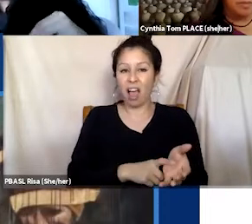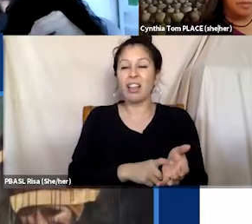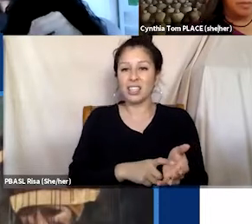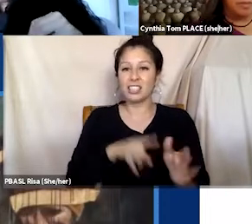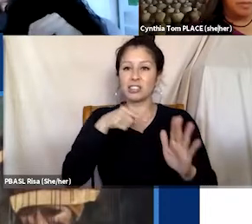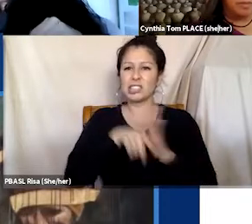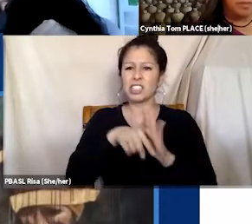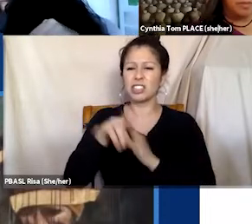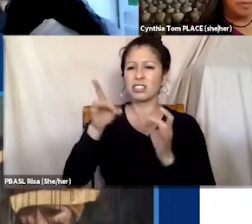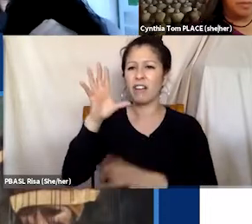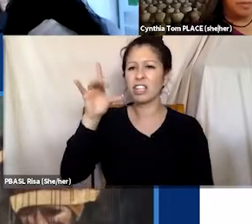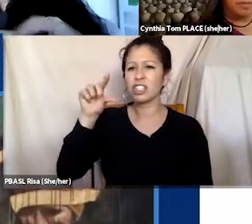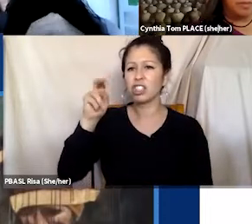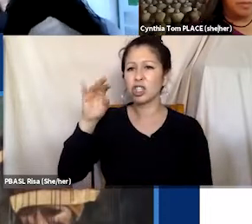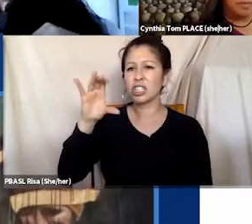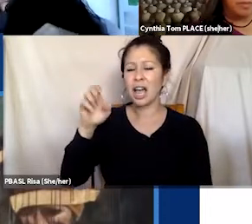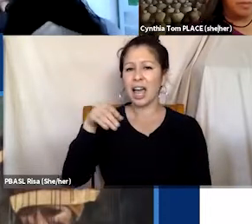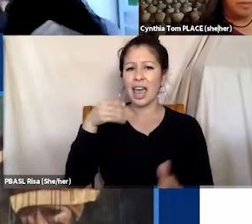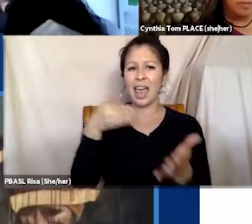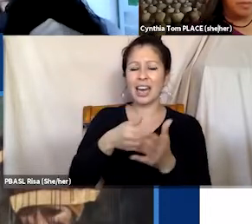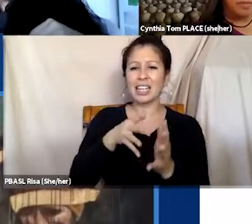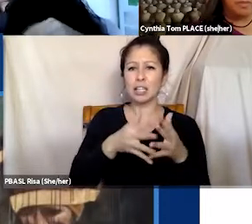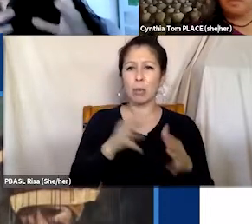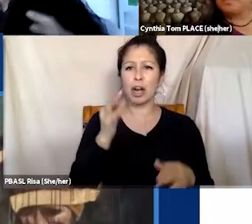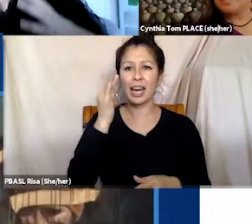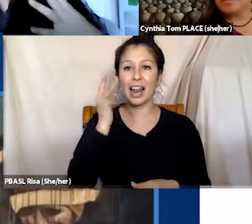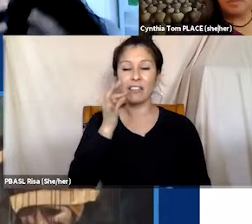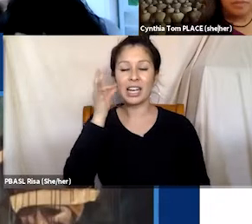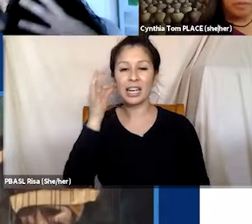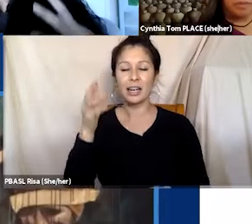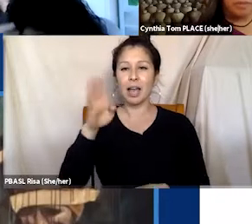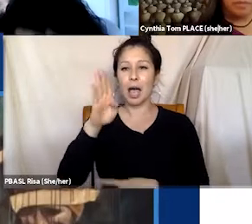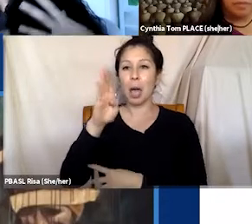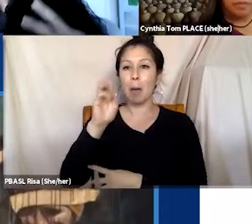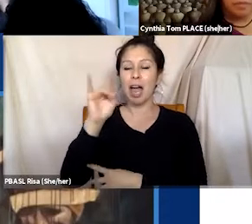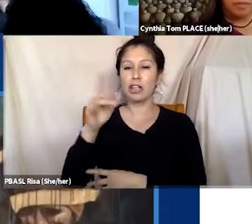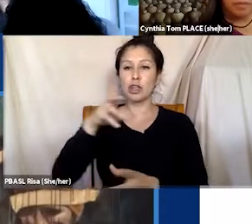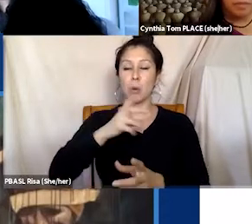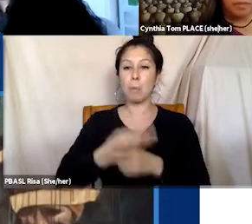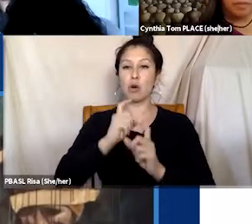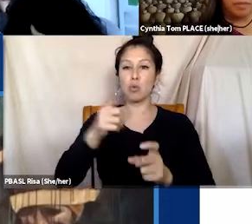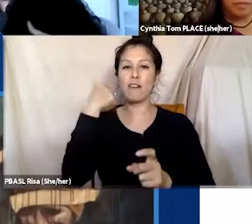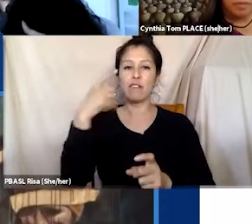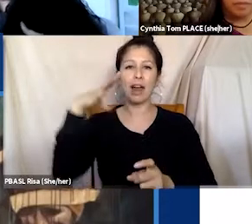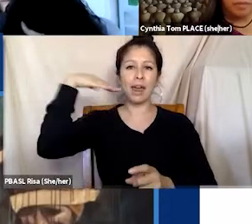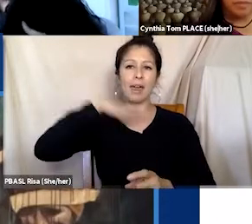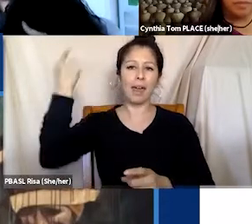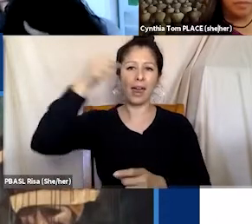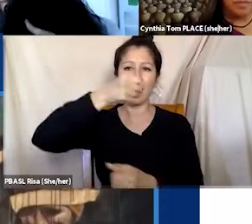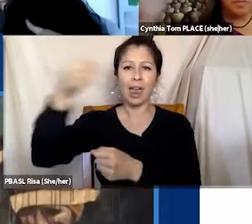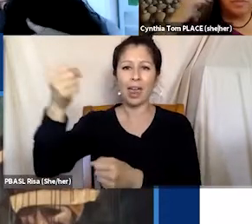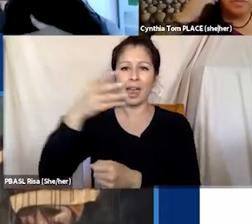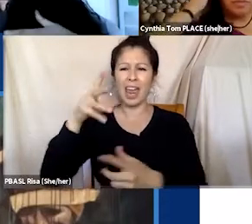California Indians, where bounties were placed on the heads and white militias made their fortunes off of massacring villages here in the